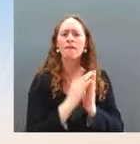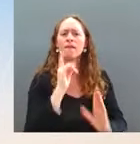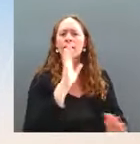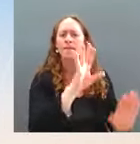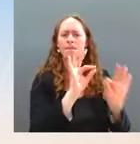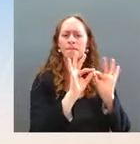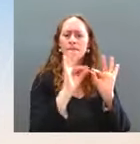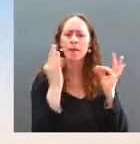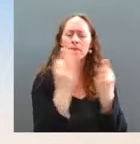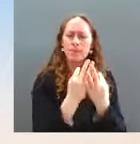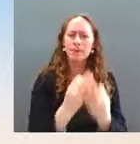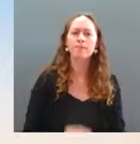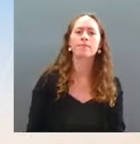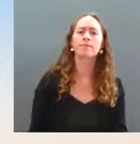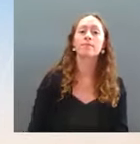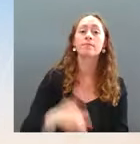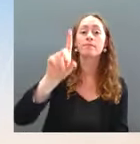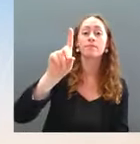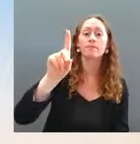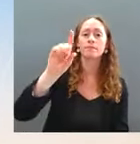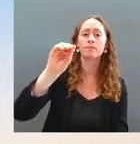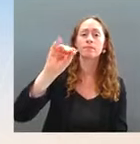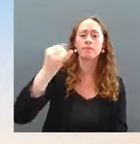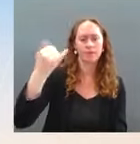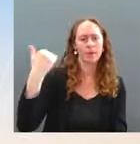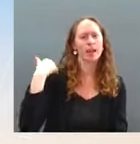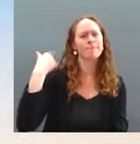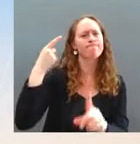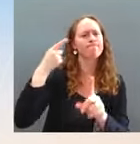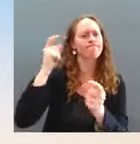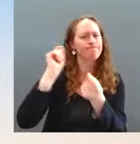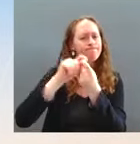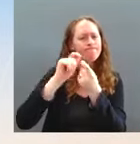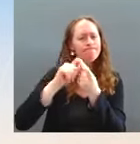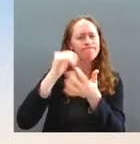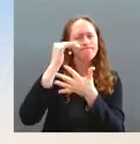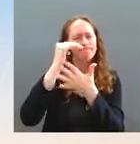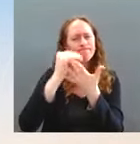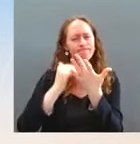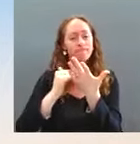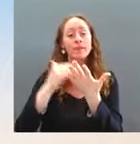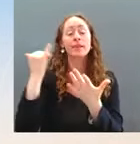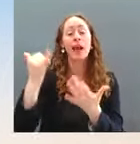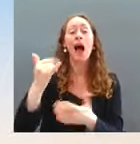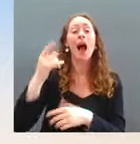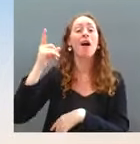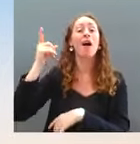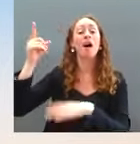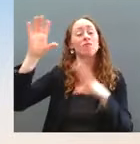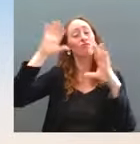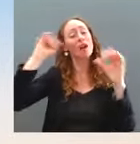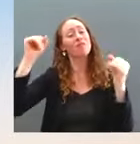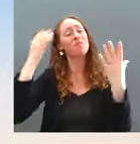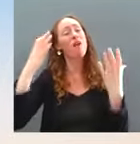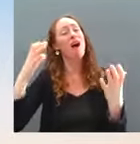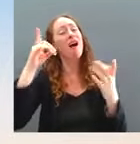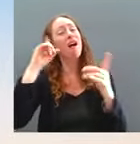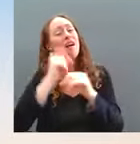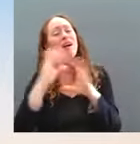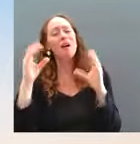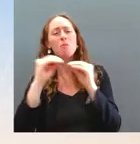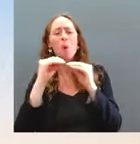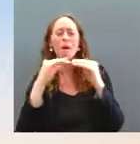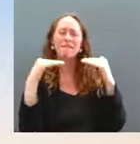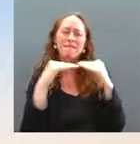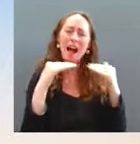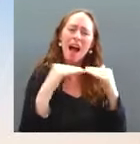next legal actions, but the president is committed to ensuring fair, impartial, and effective policing, keeping our communities safe. Those goals go hand